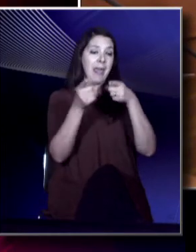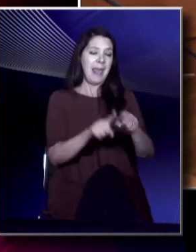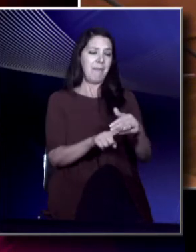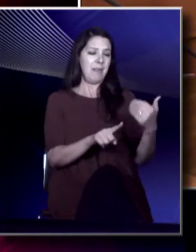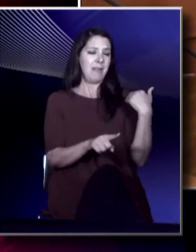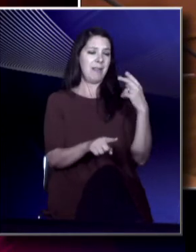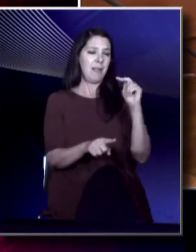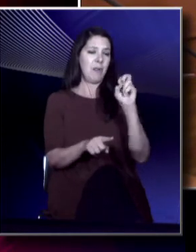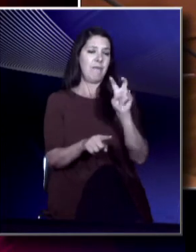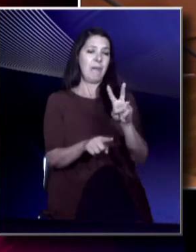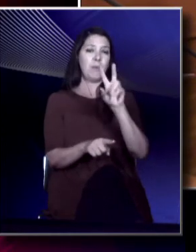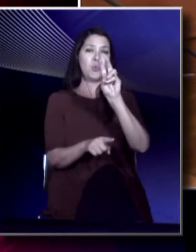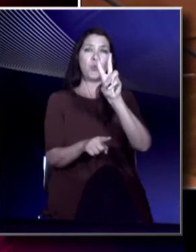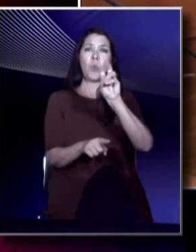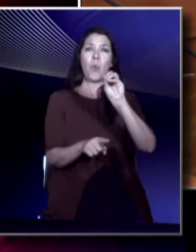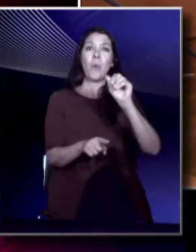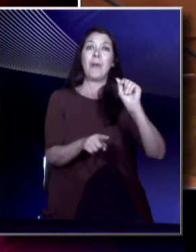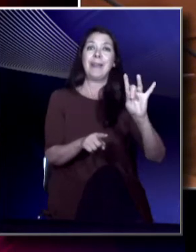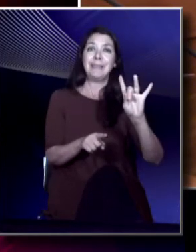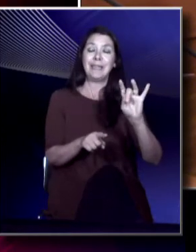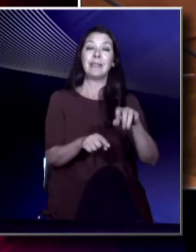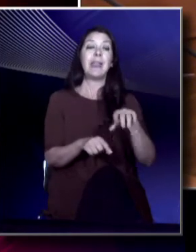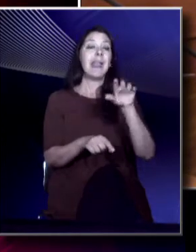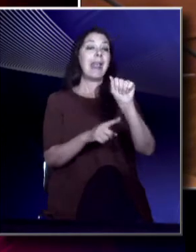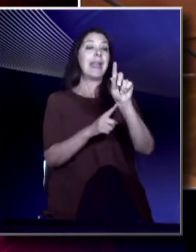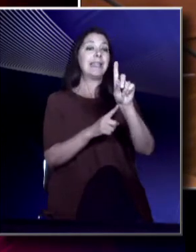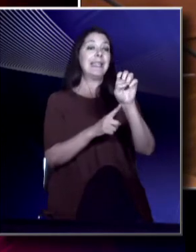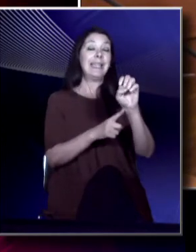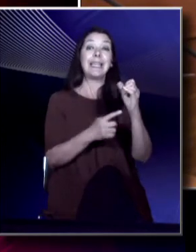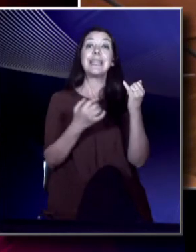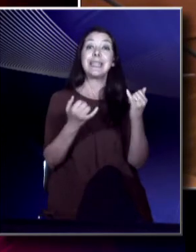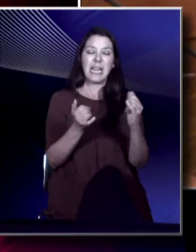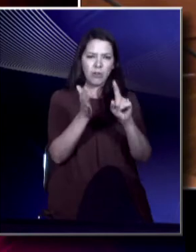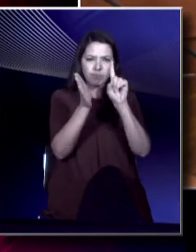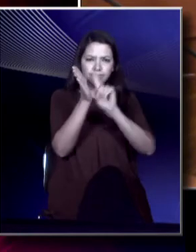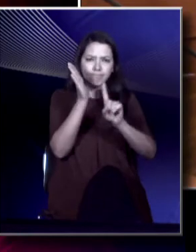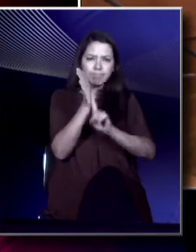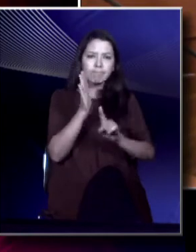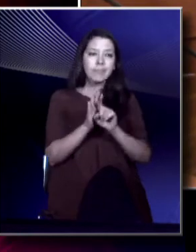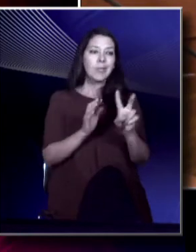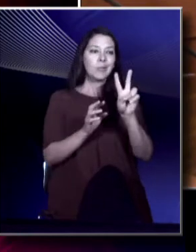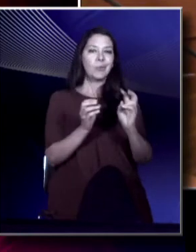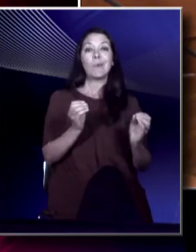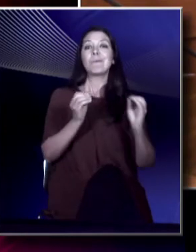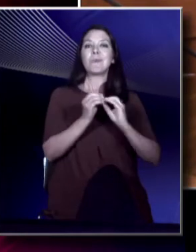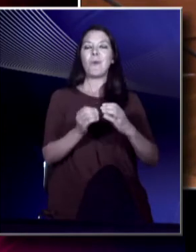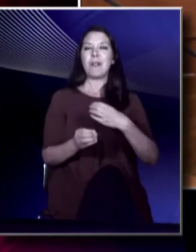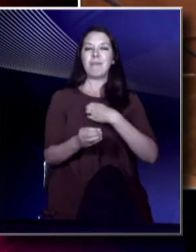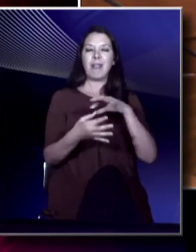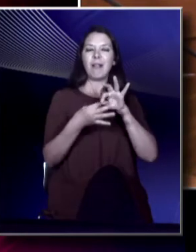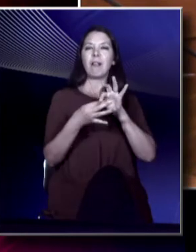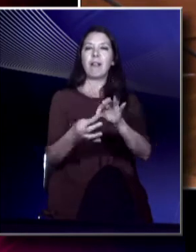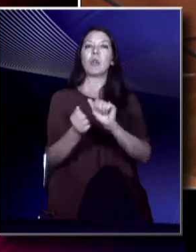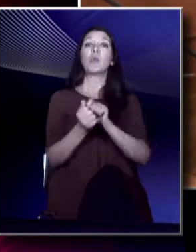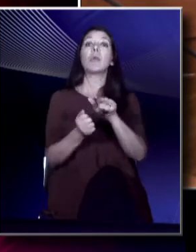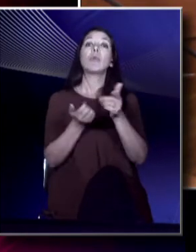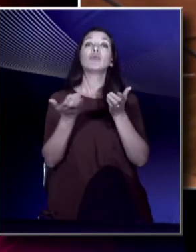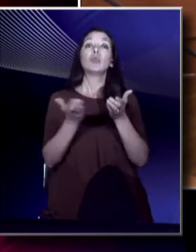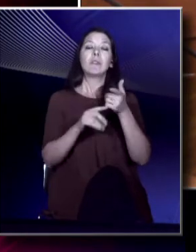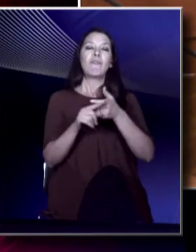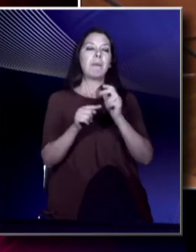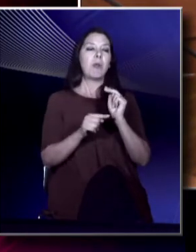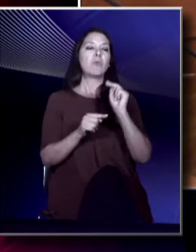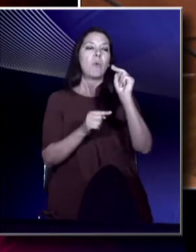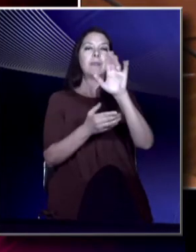November of 2018. And ADE is currently investigating 2 additional complaints related to the services from the North